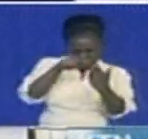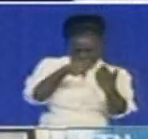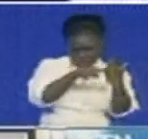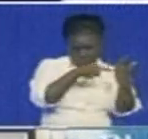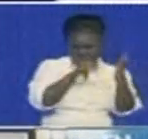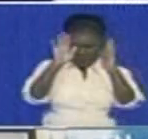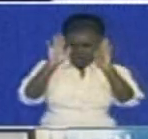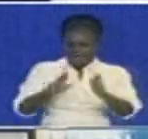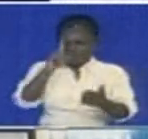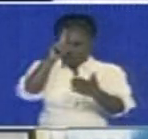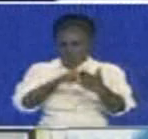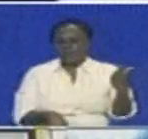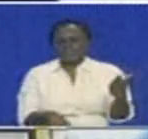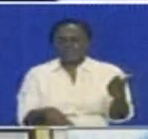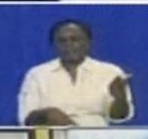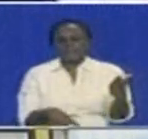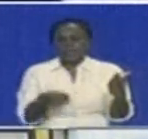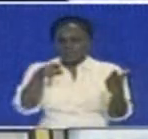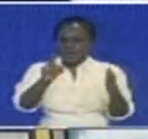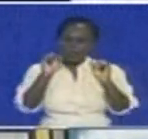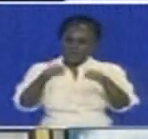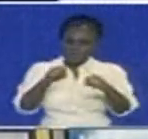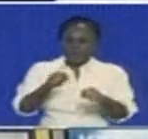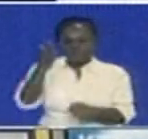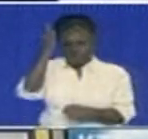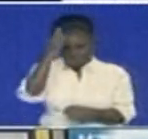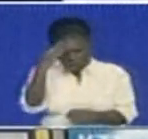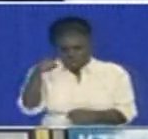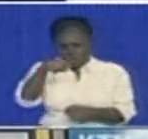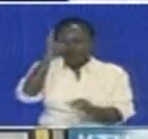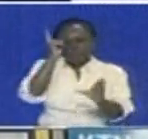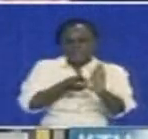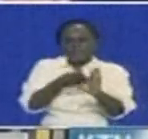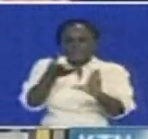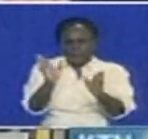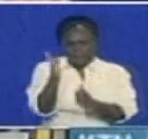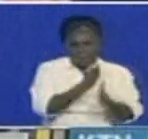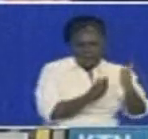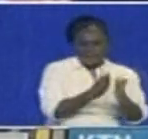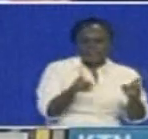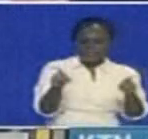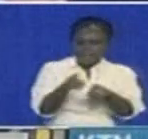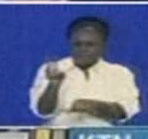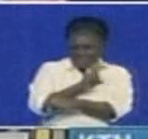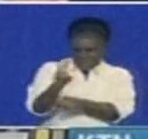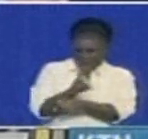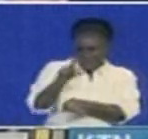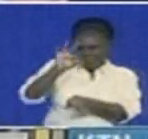matters most to your employees so that you can realign your engagement strategies. The survey is in its third